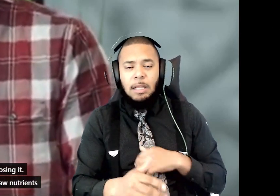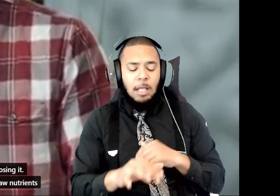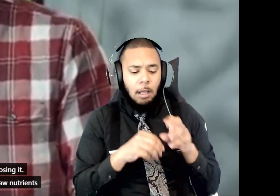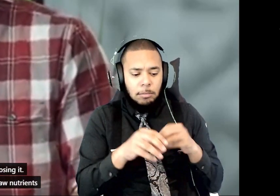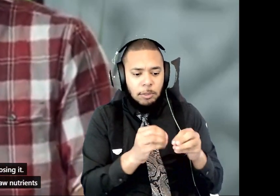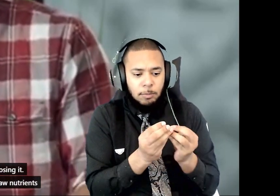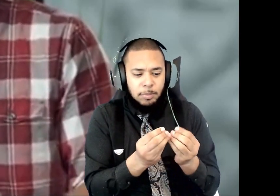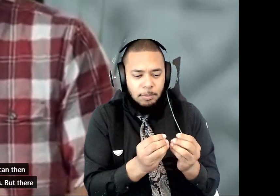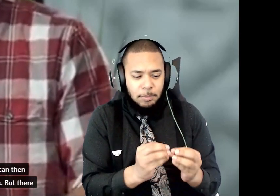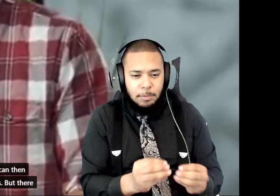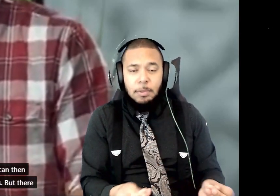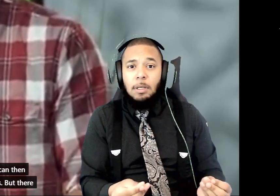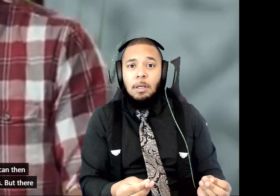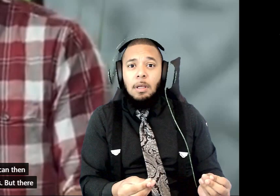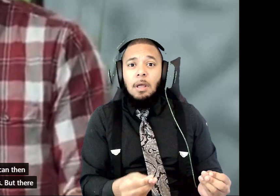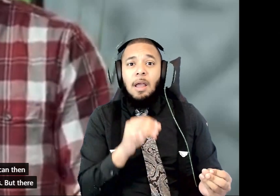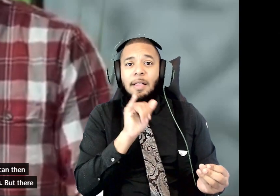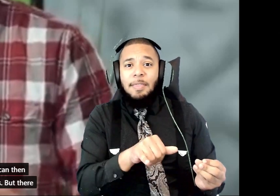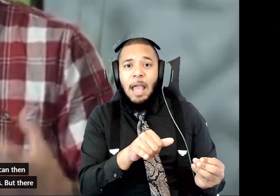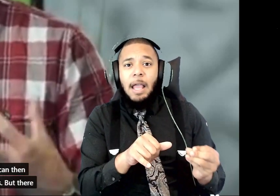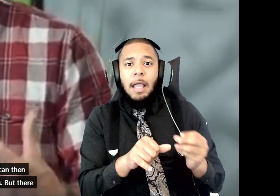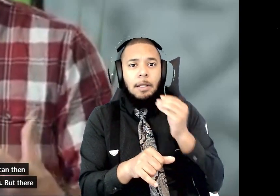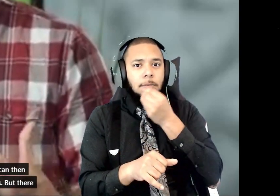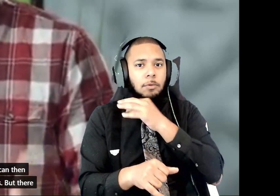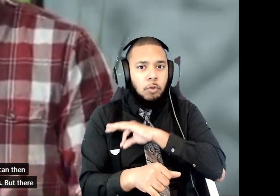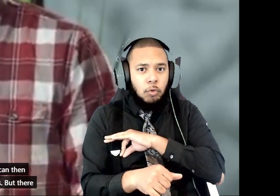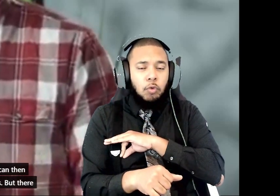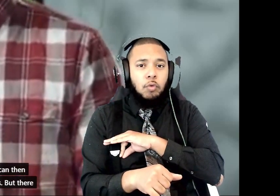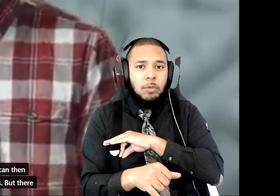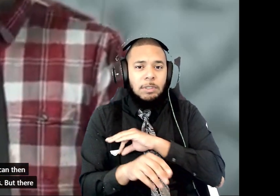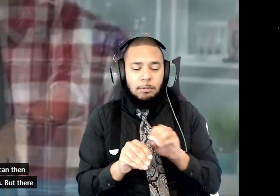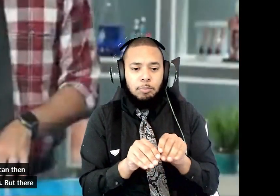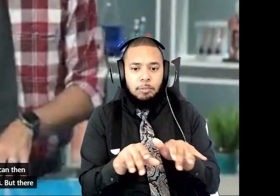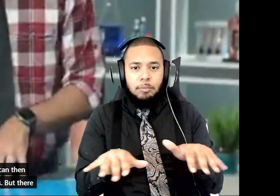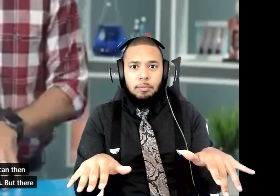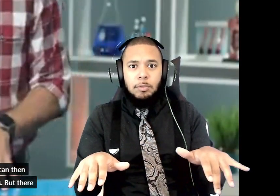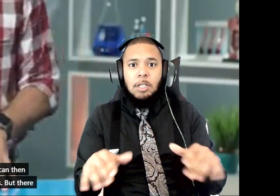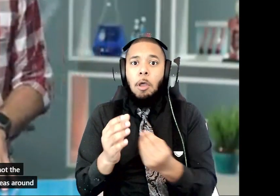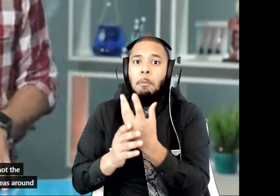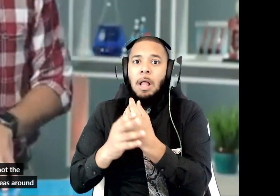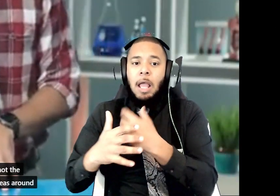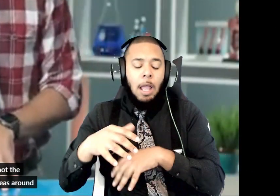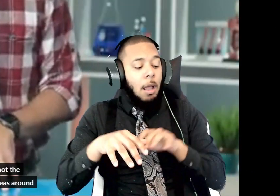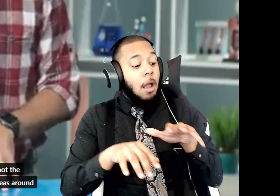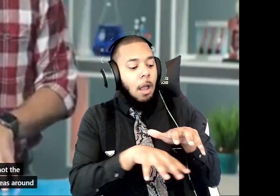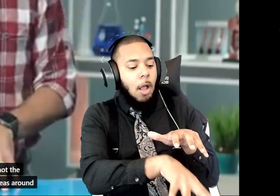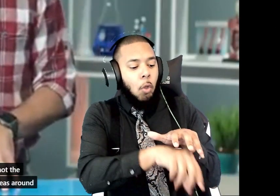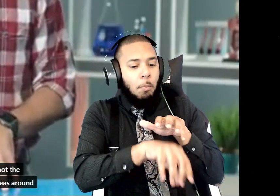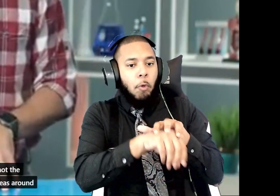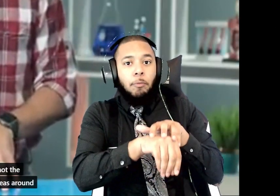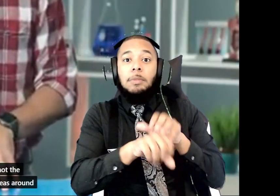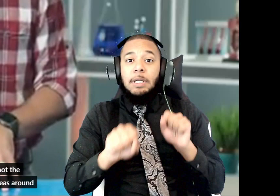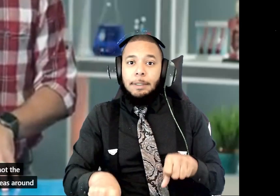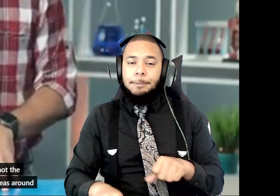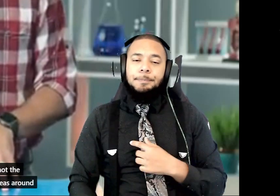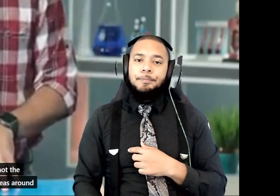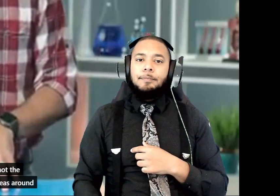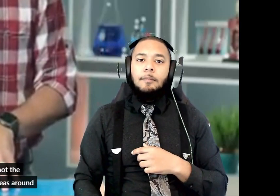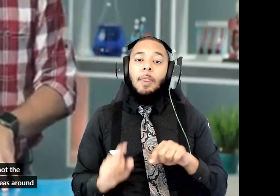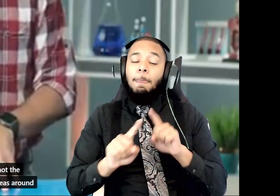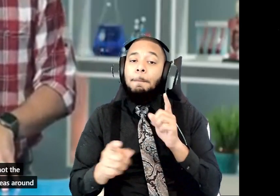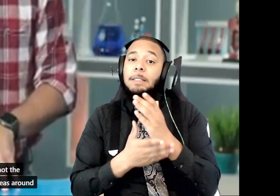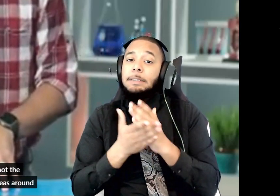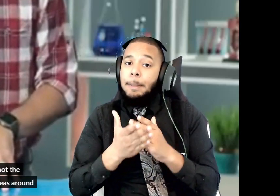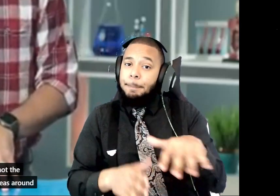raw nutrients back into the soil, which can then be reabsorbed by the plants. But there are areas where this is not